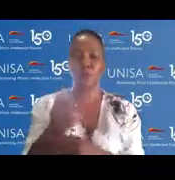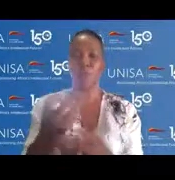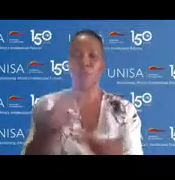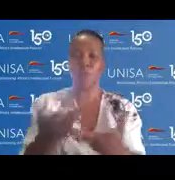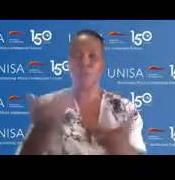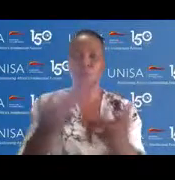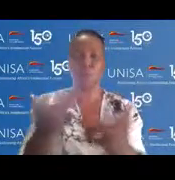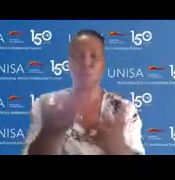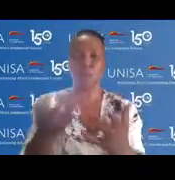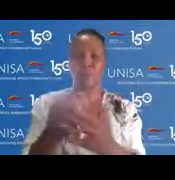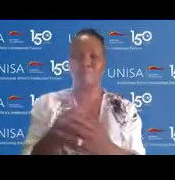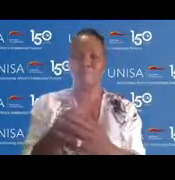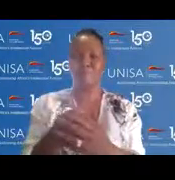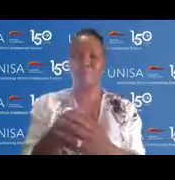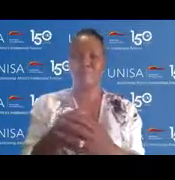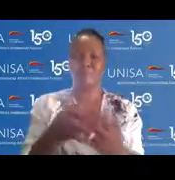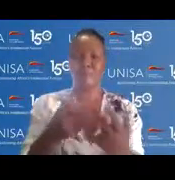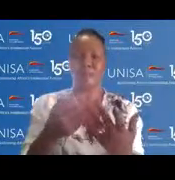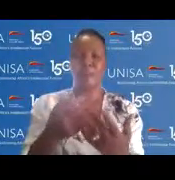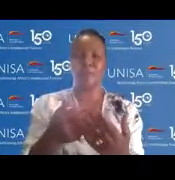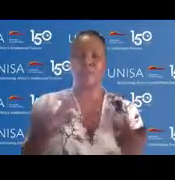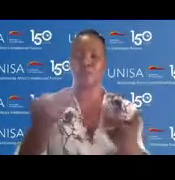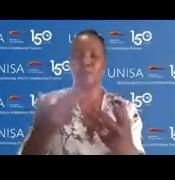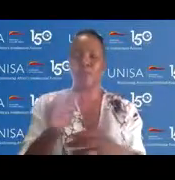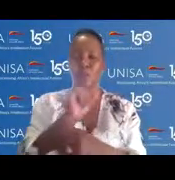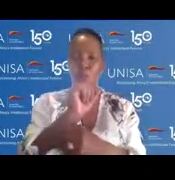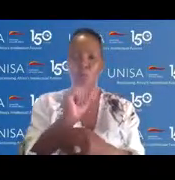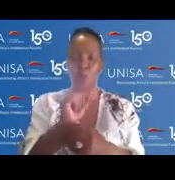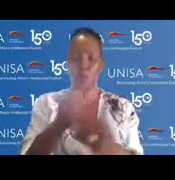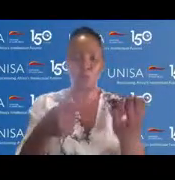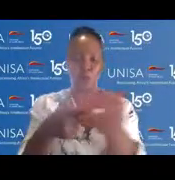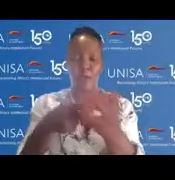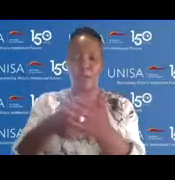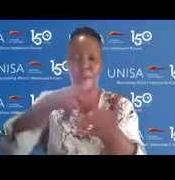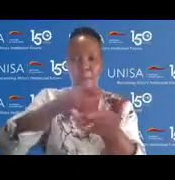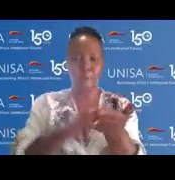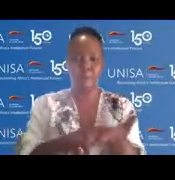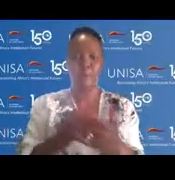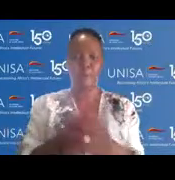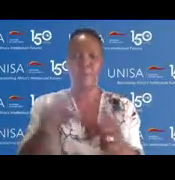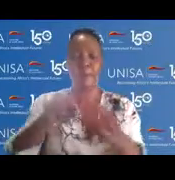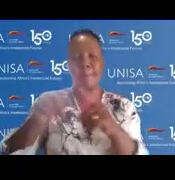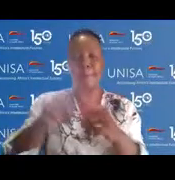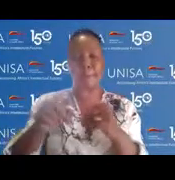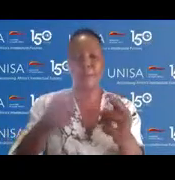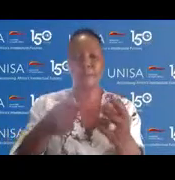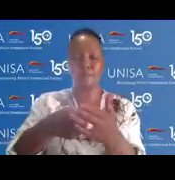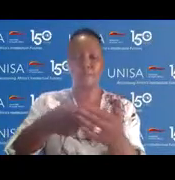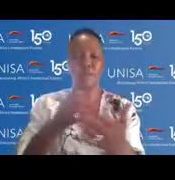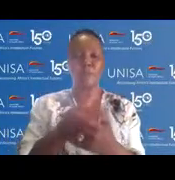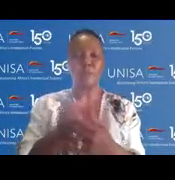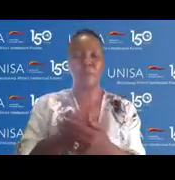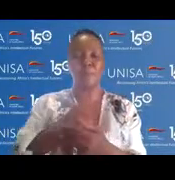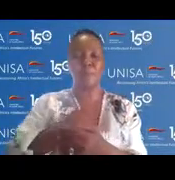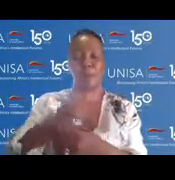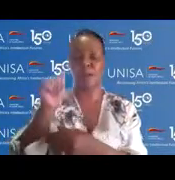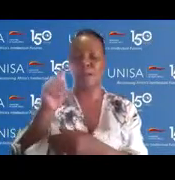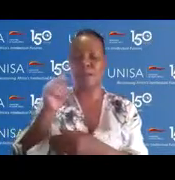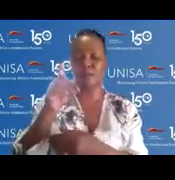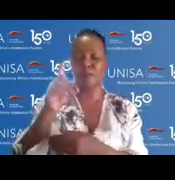as well, your store. Okay, so there's the Play Store, because I'm an Android user. There we